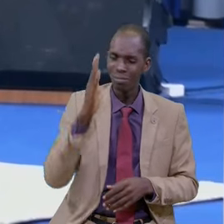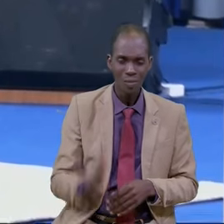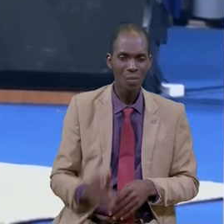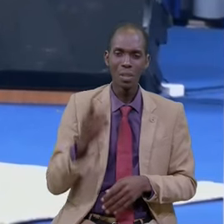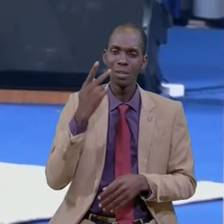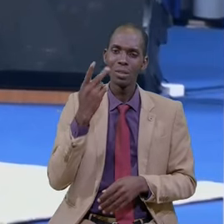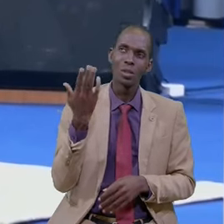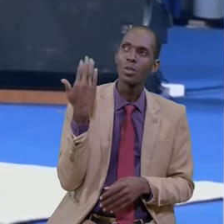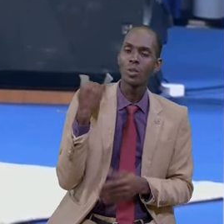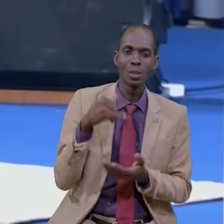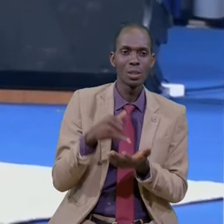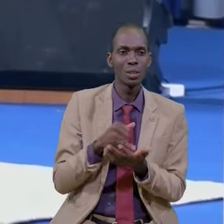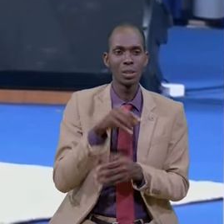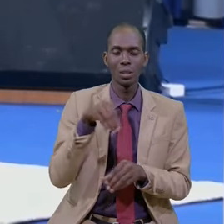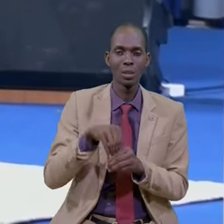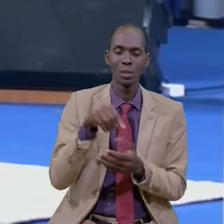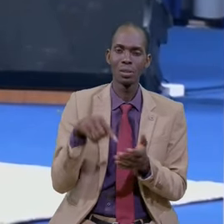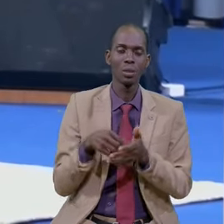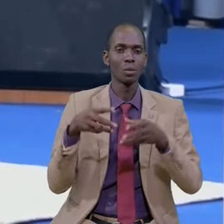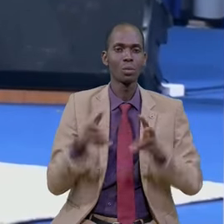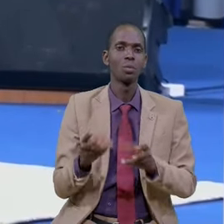each on this